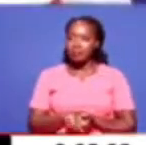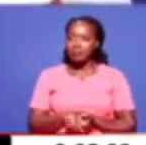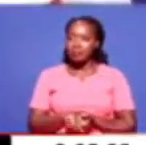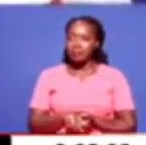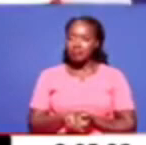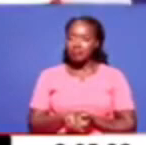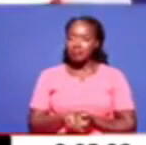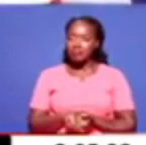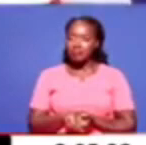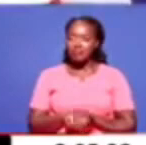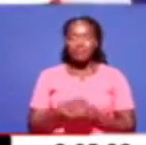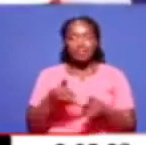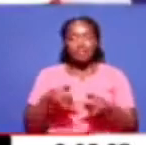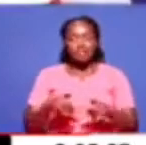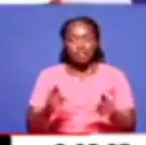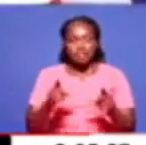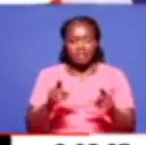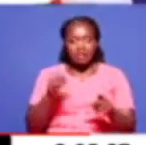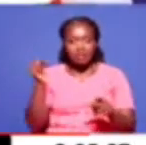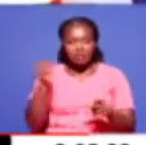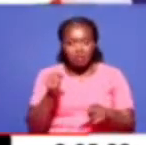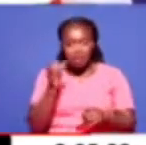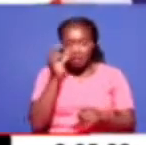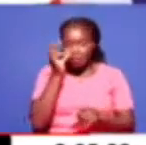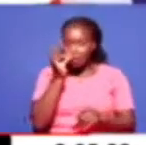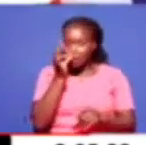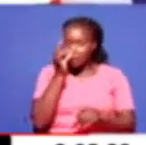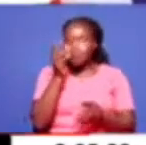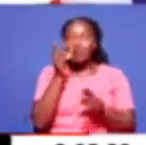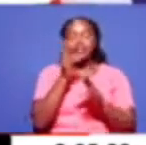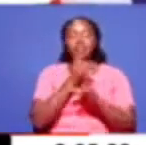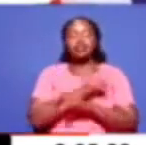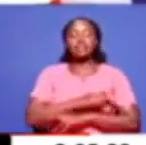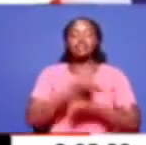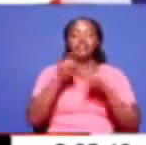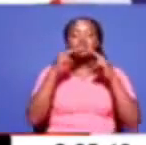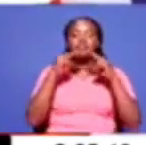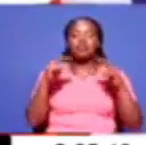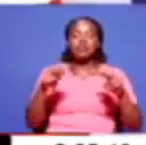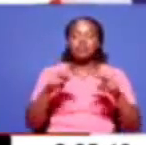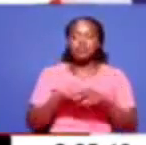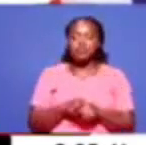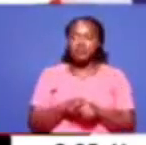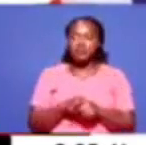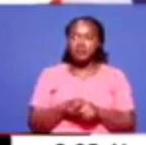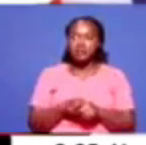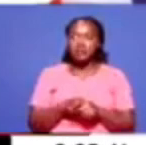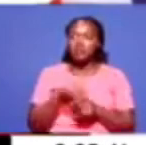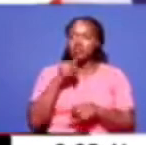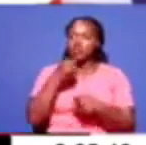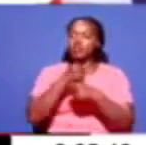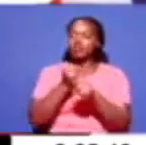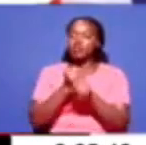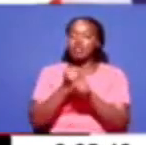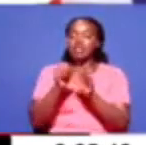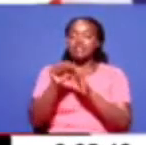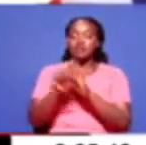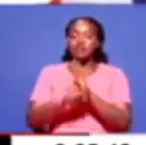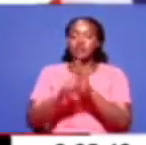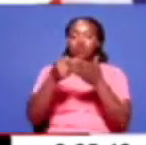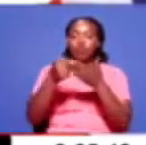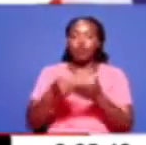Let the Mwai Kibaki rest in peace. Don't make him a subject of